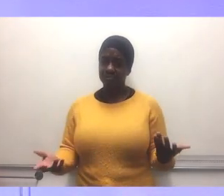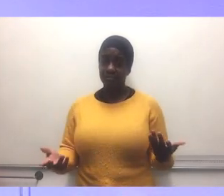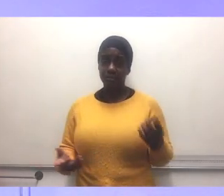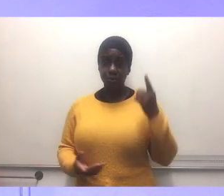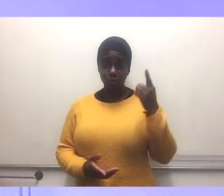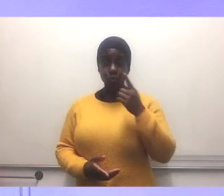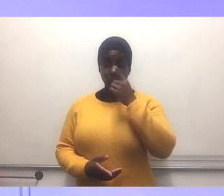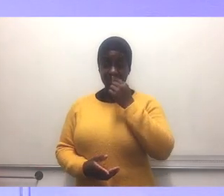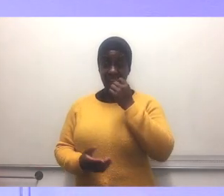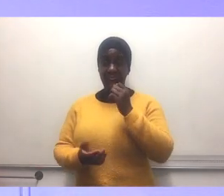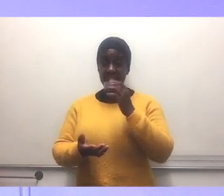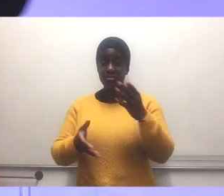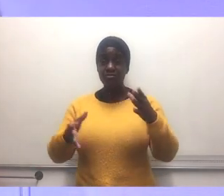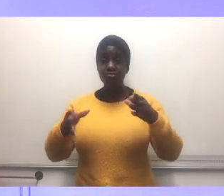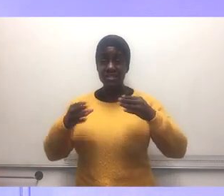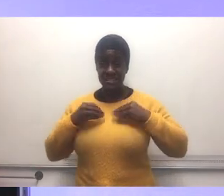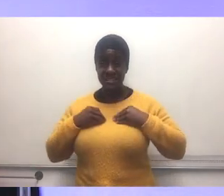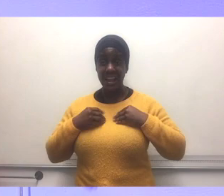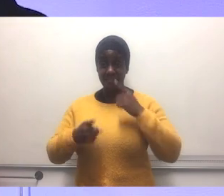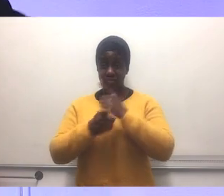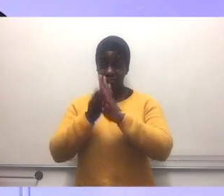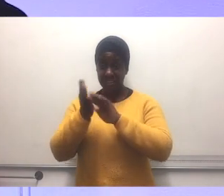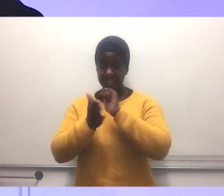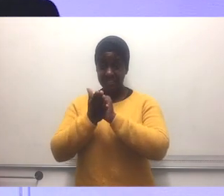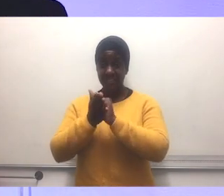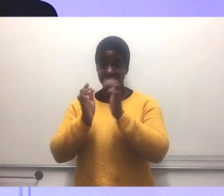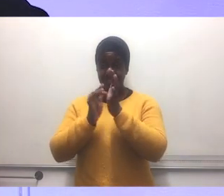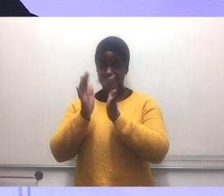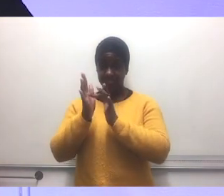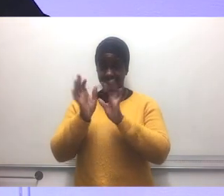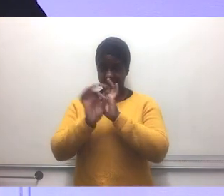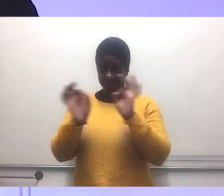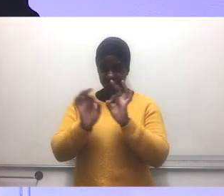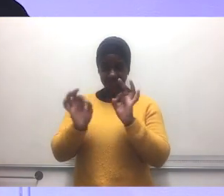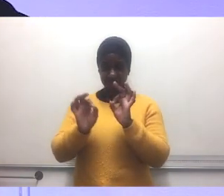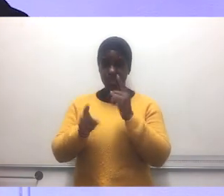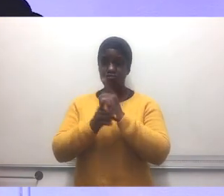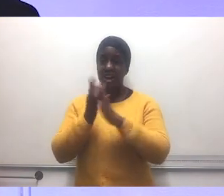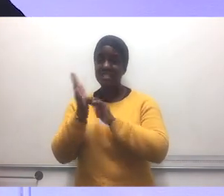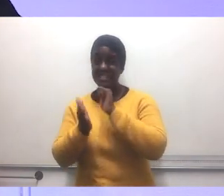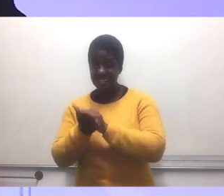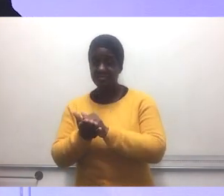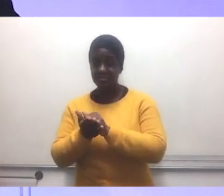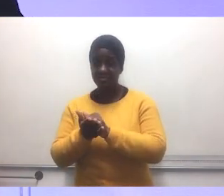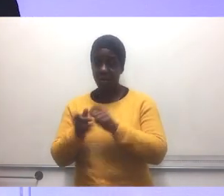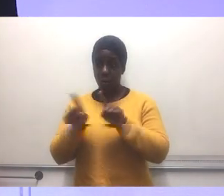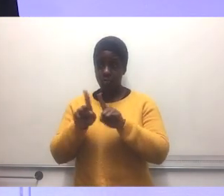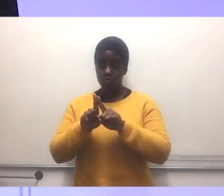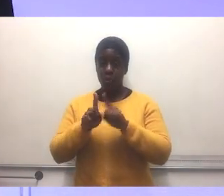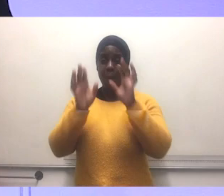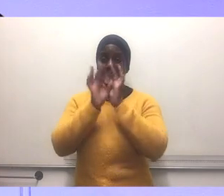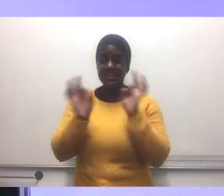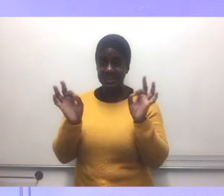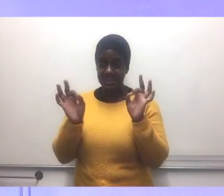can receive the righteousness of Jesus. Not only does he give you his righteousness, but he gives you his